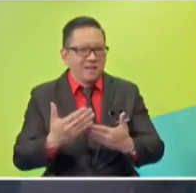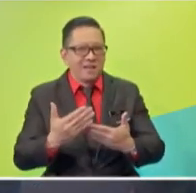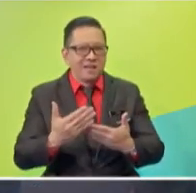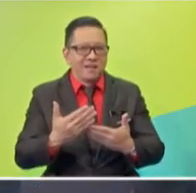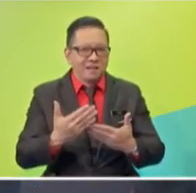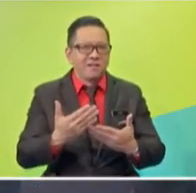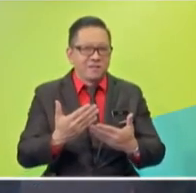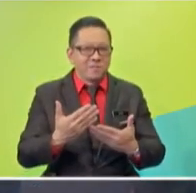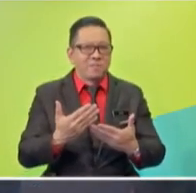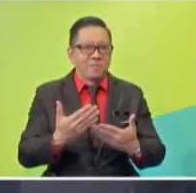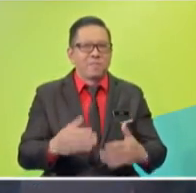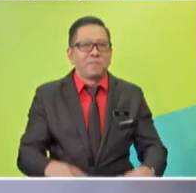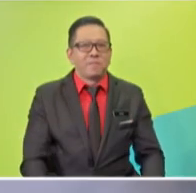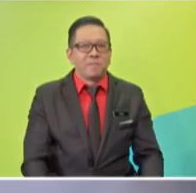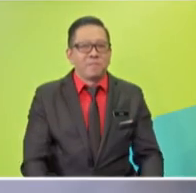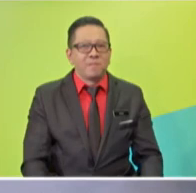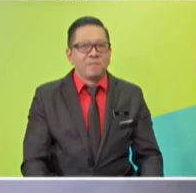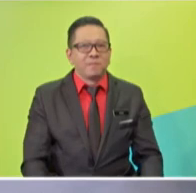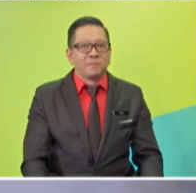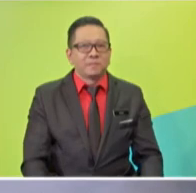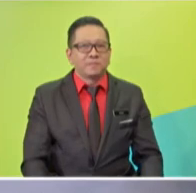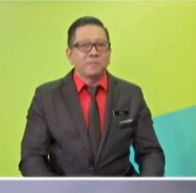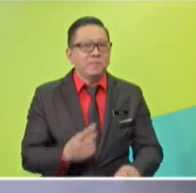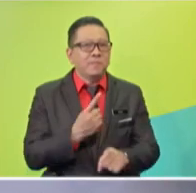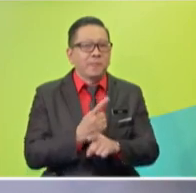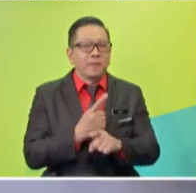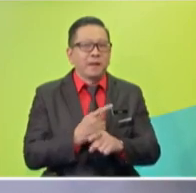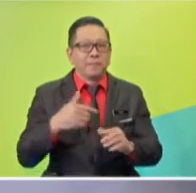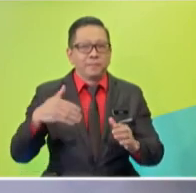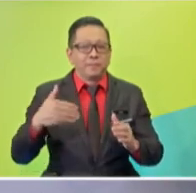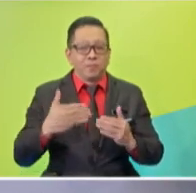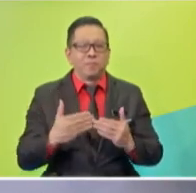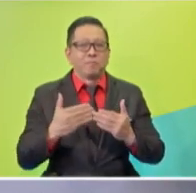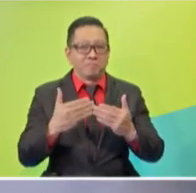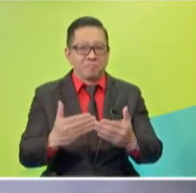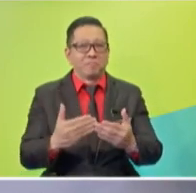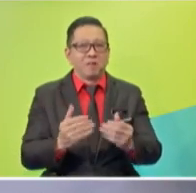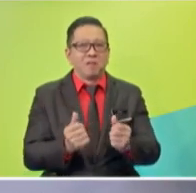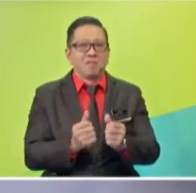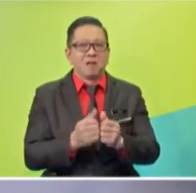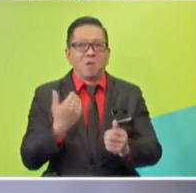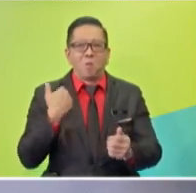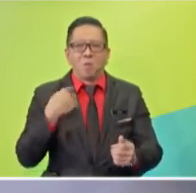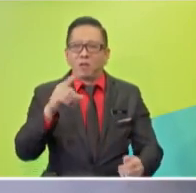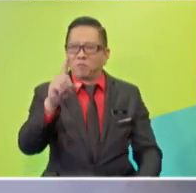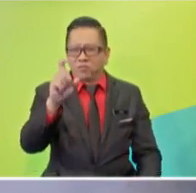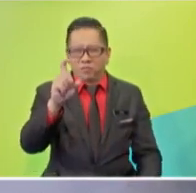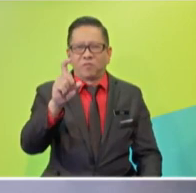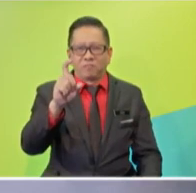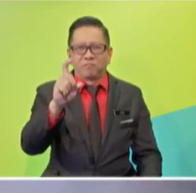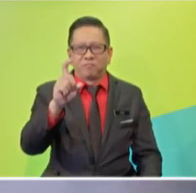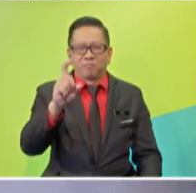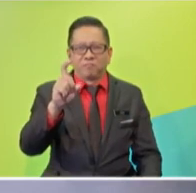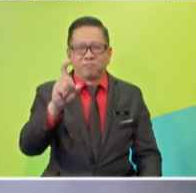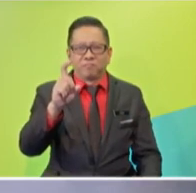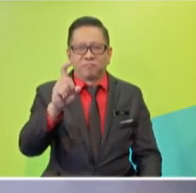correct as well, Mr. Haikal. And before we move on, I still have actually one question to ask. Mm. Why do you think